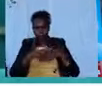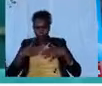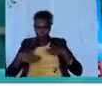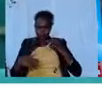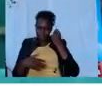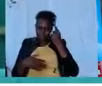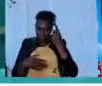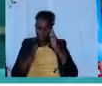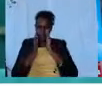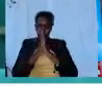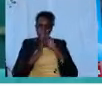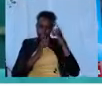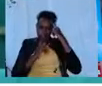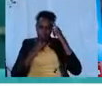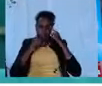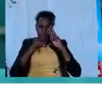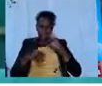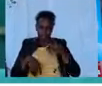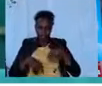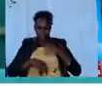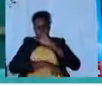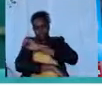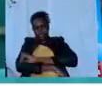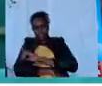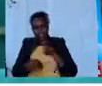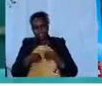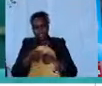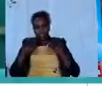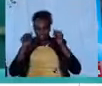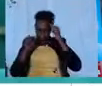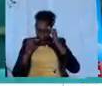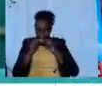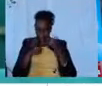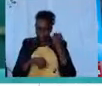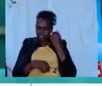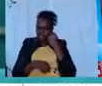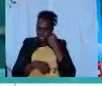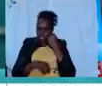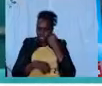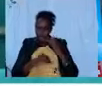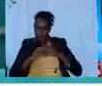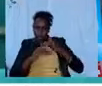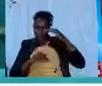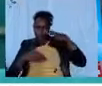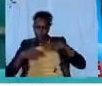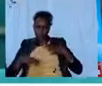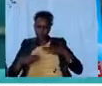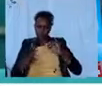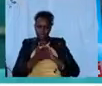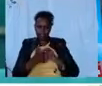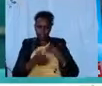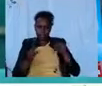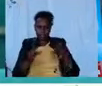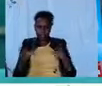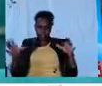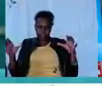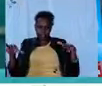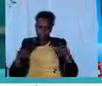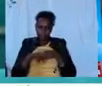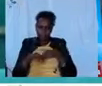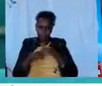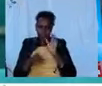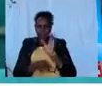what we are praying for them this day. We remember the sick, O God, and more so them that are of this congregation,